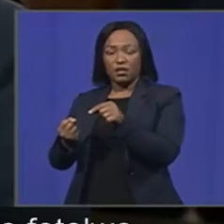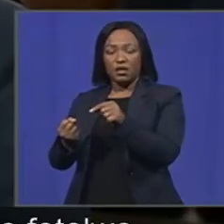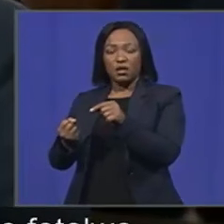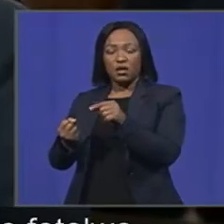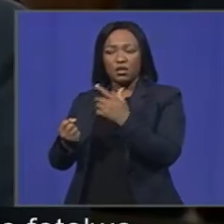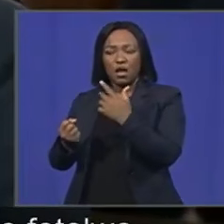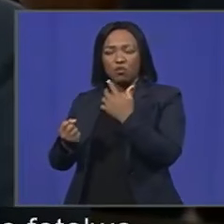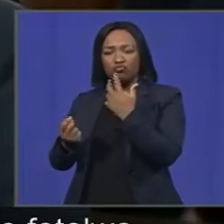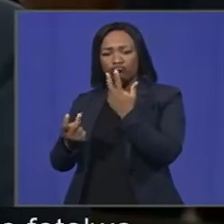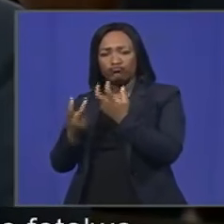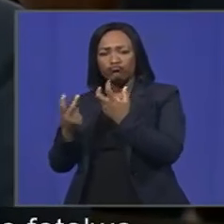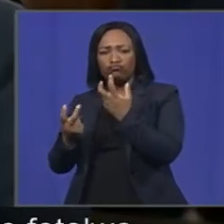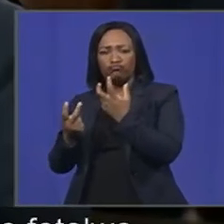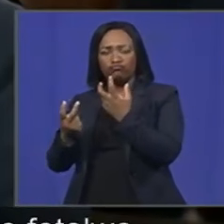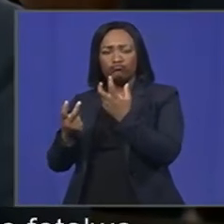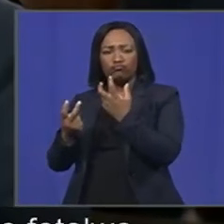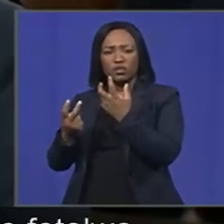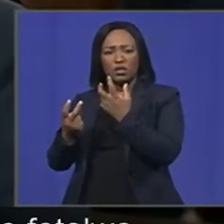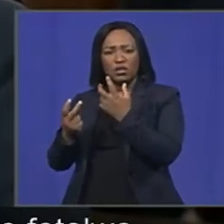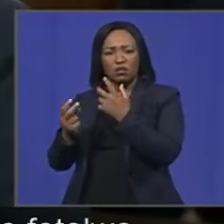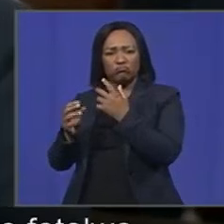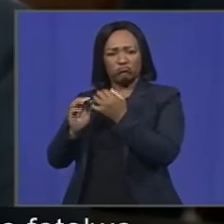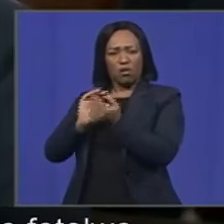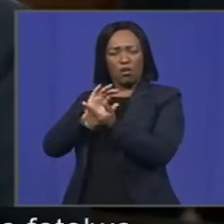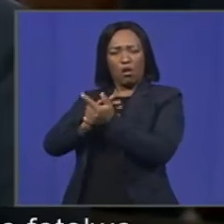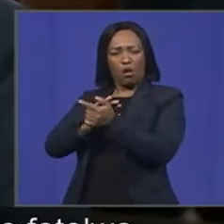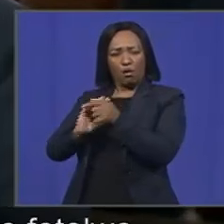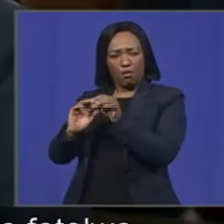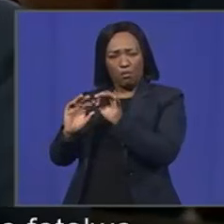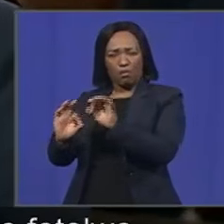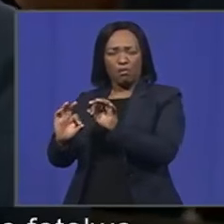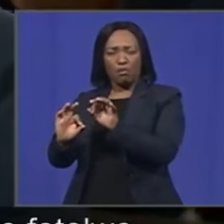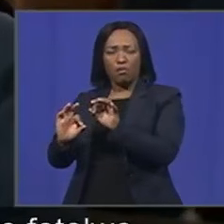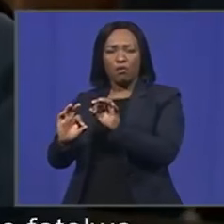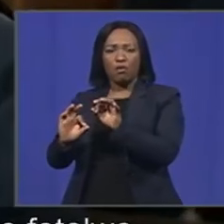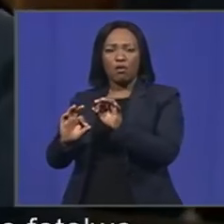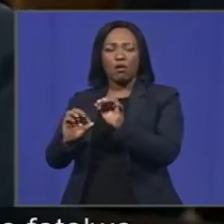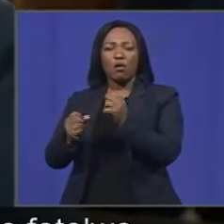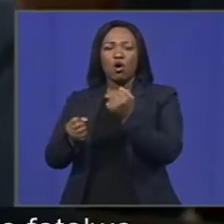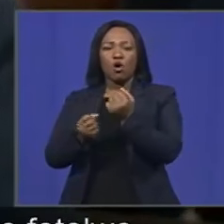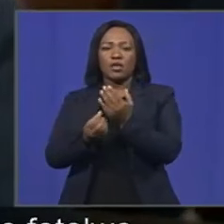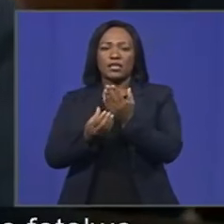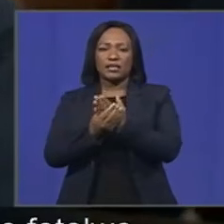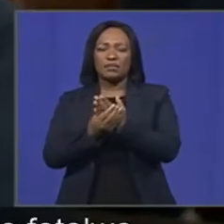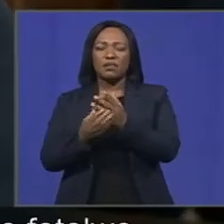applicable lex causa. And in the case of a burial right,